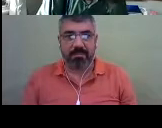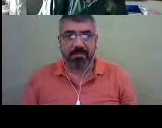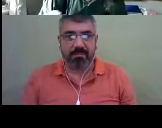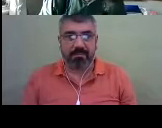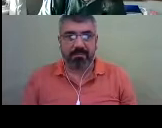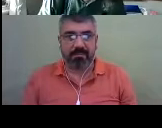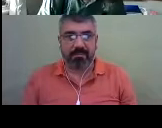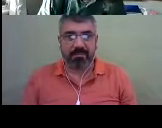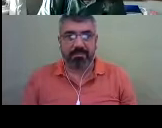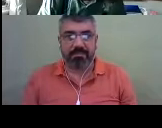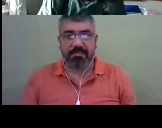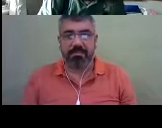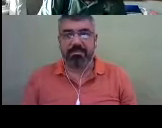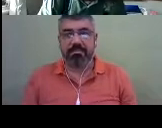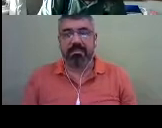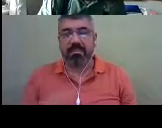That's a particular view.